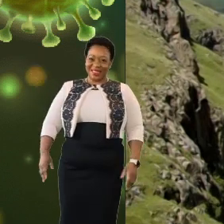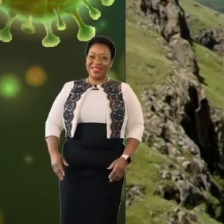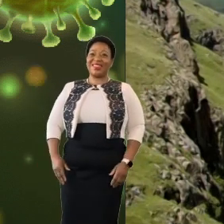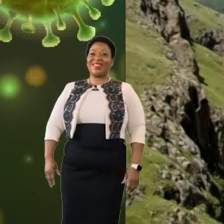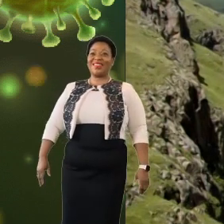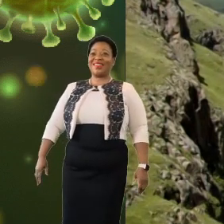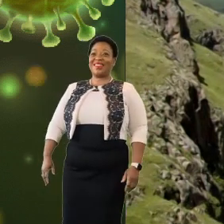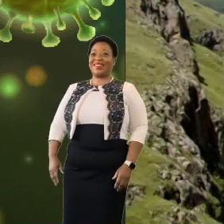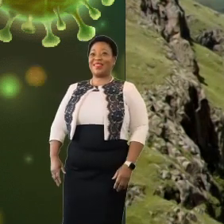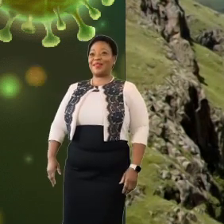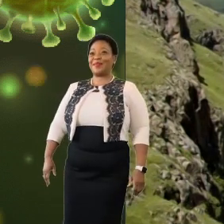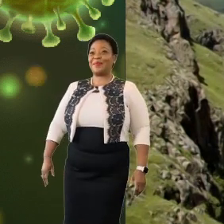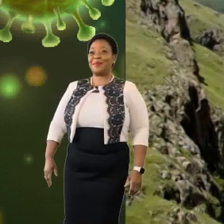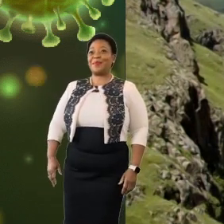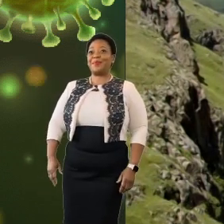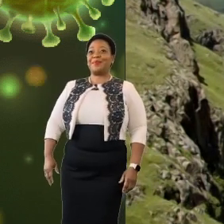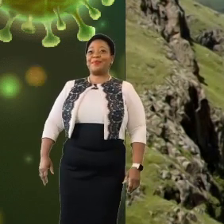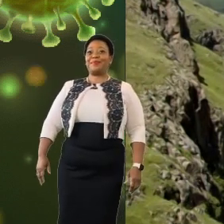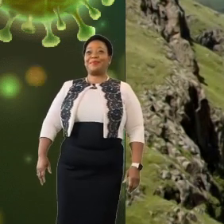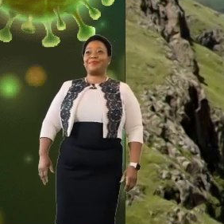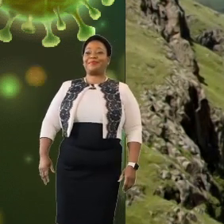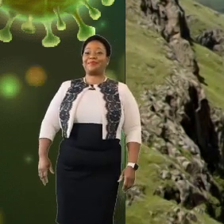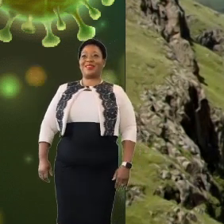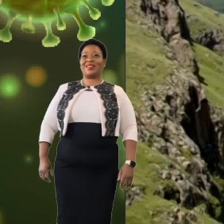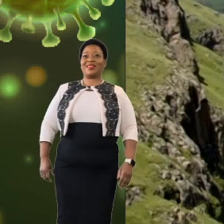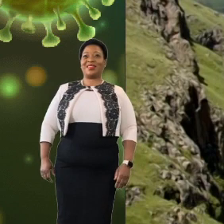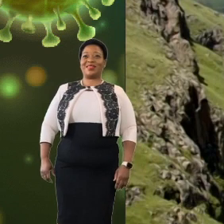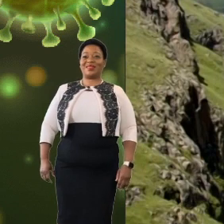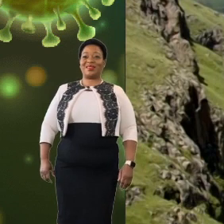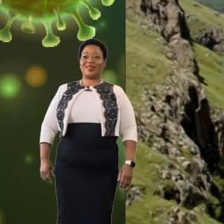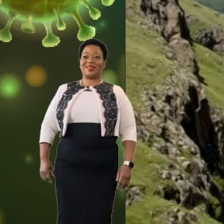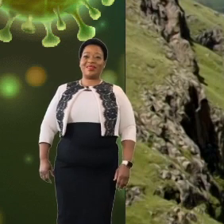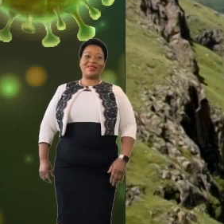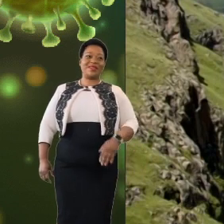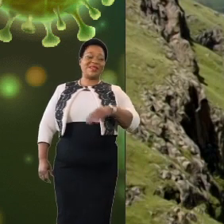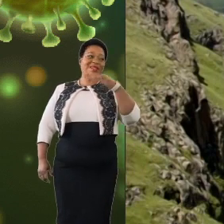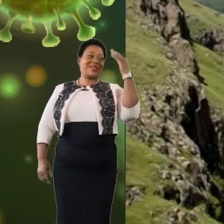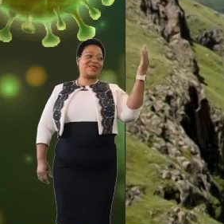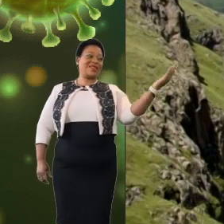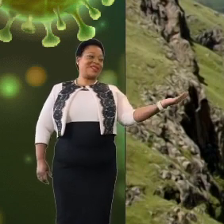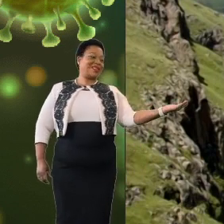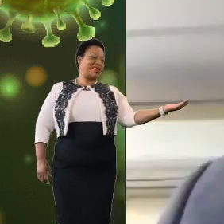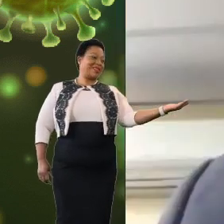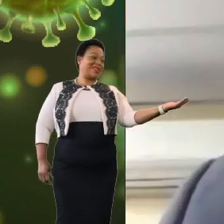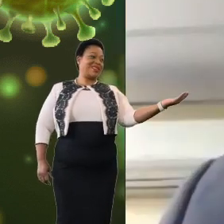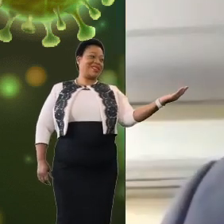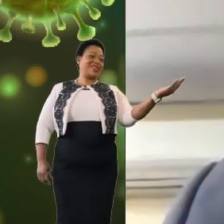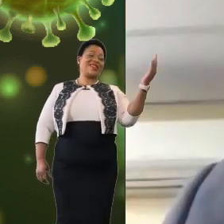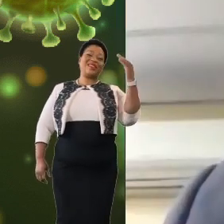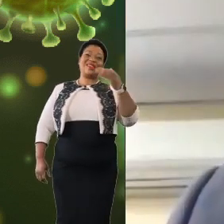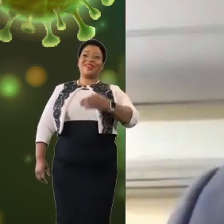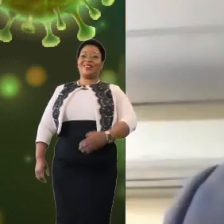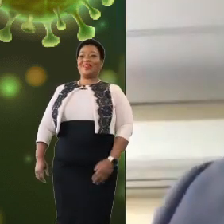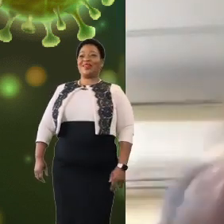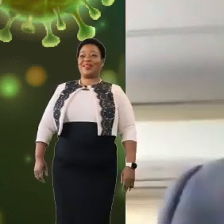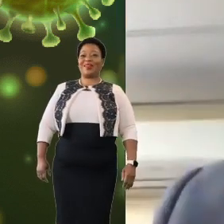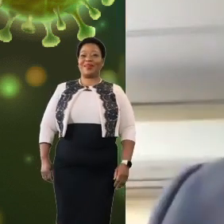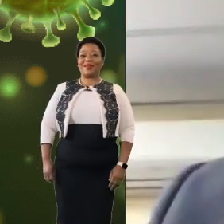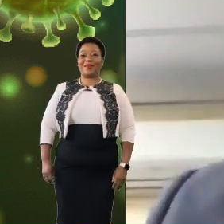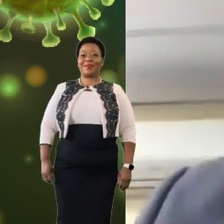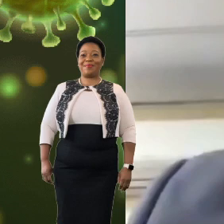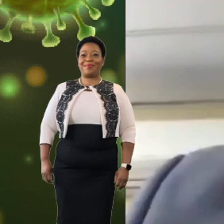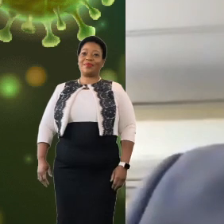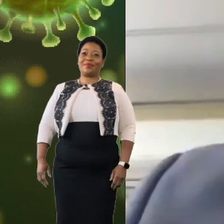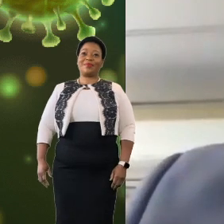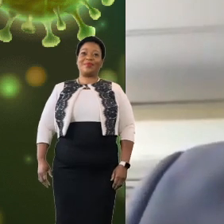later. All right. We can publish it as part of the webinar documents. Yes. Now let me. I'm going to be